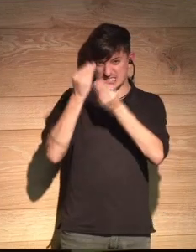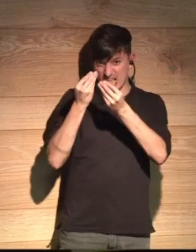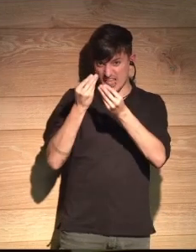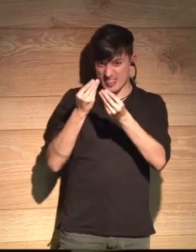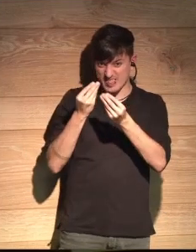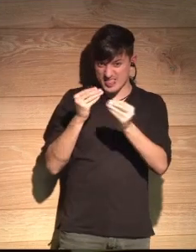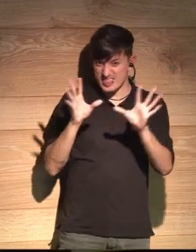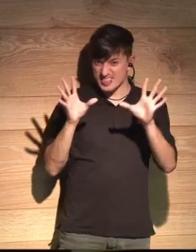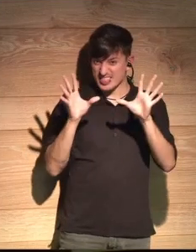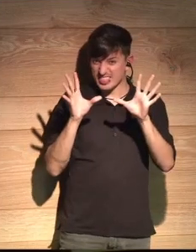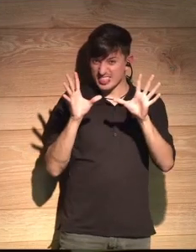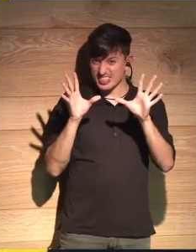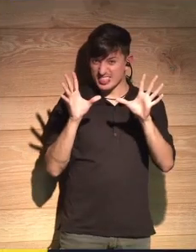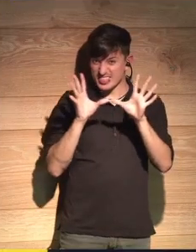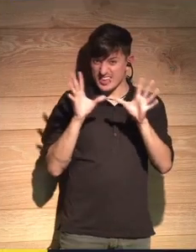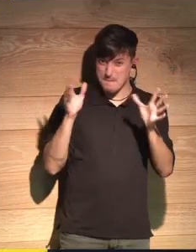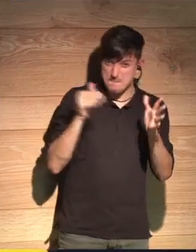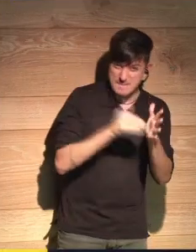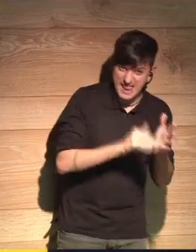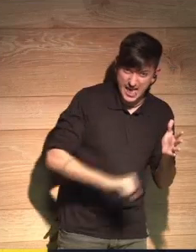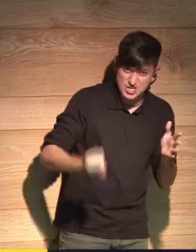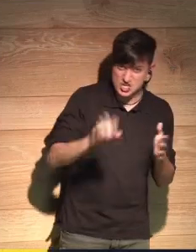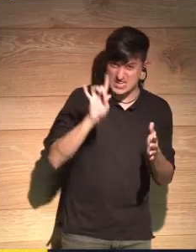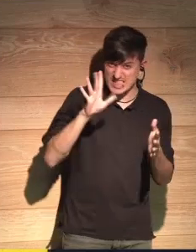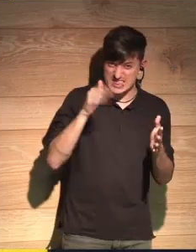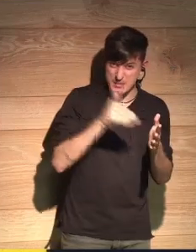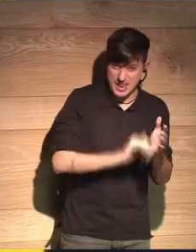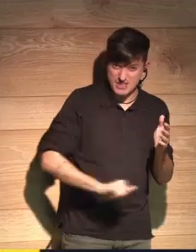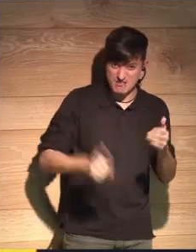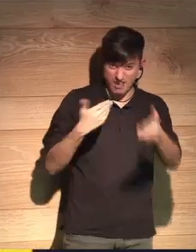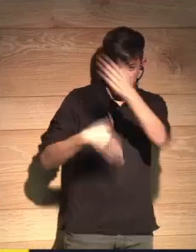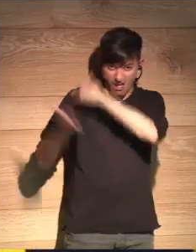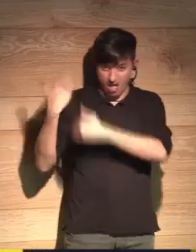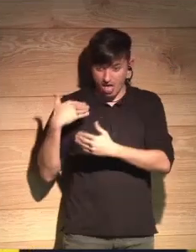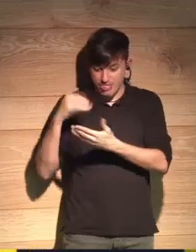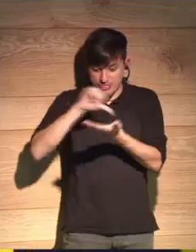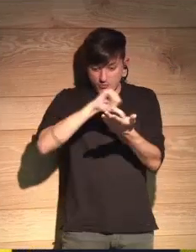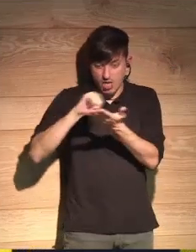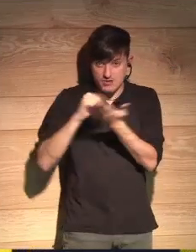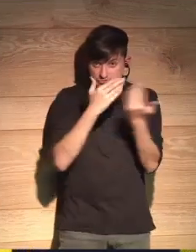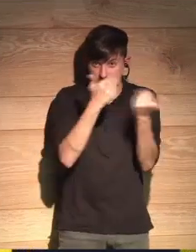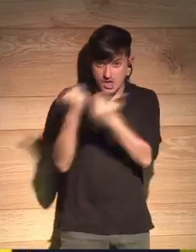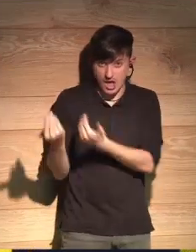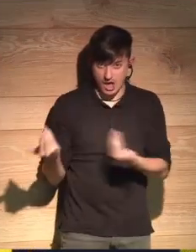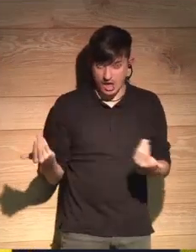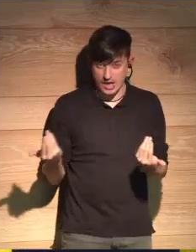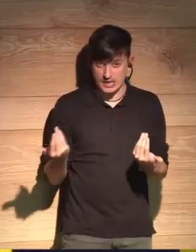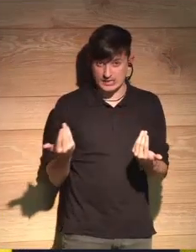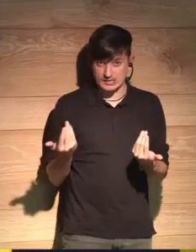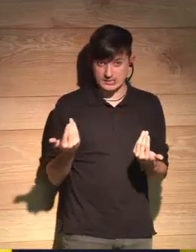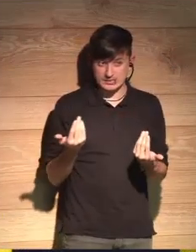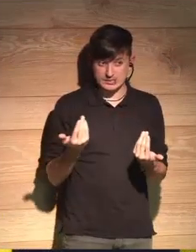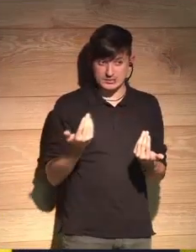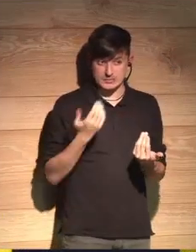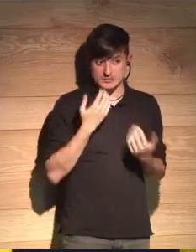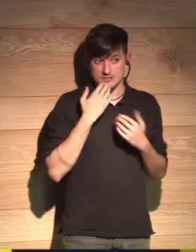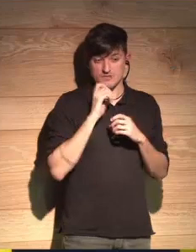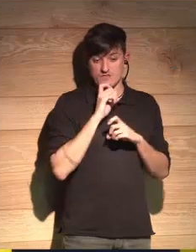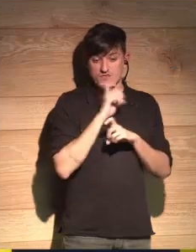that 10,000 years ago there were no cities, or 15,000 years ago there were no cities.